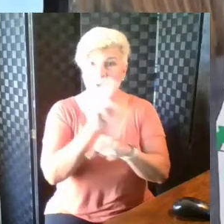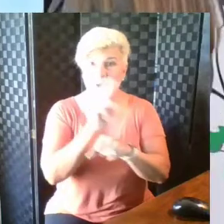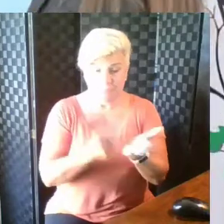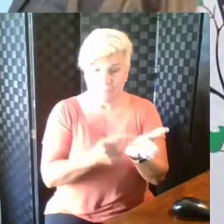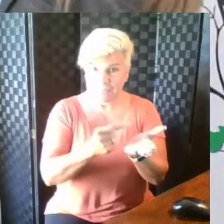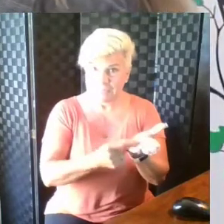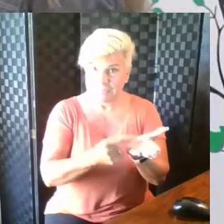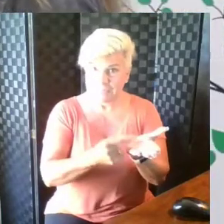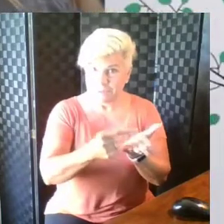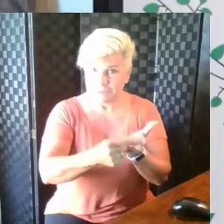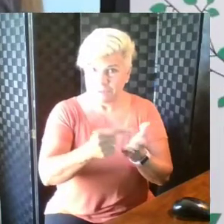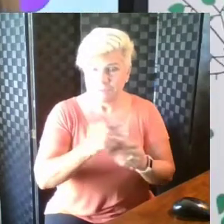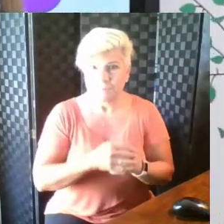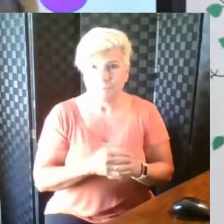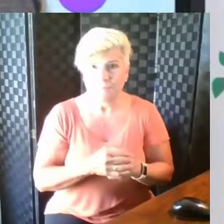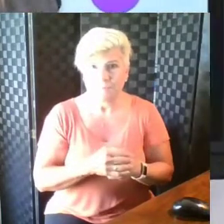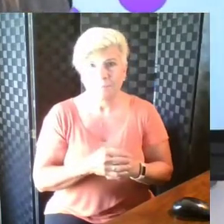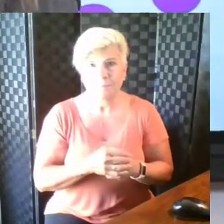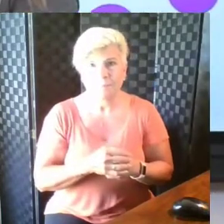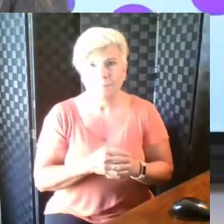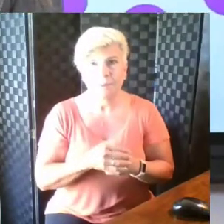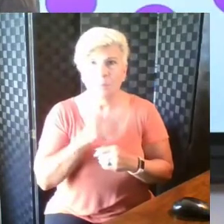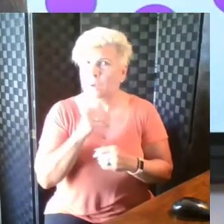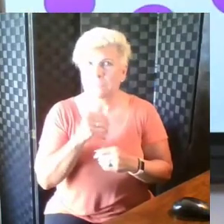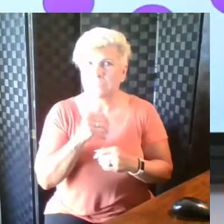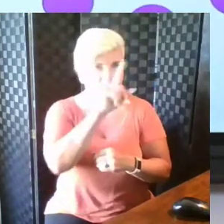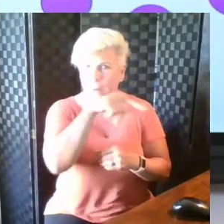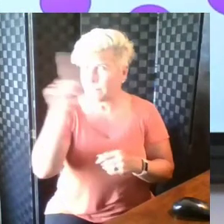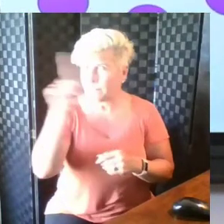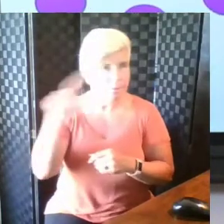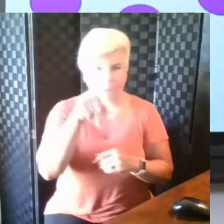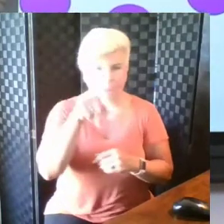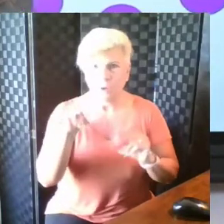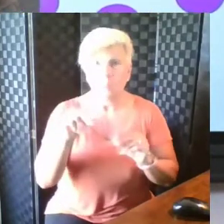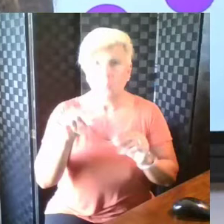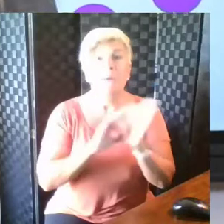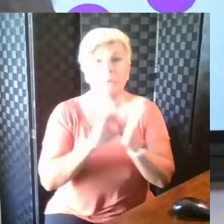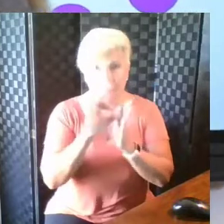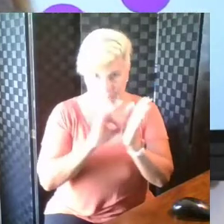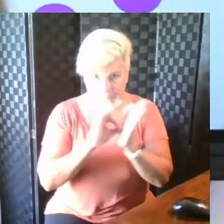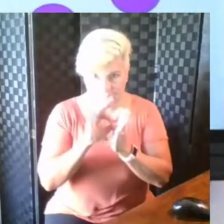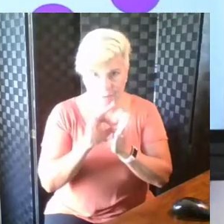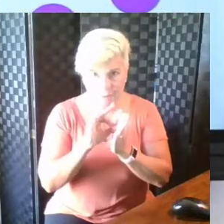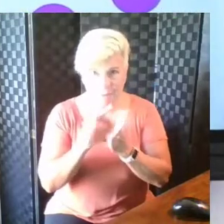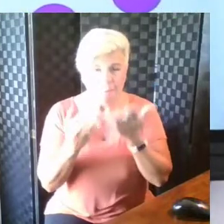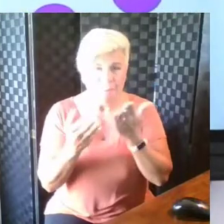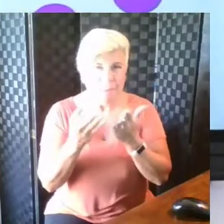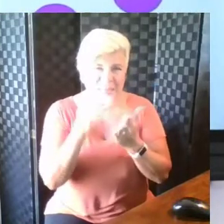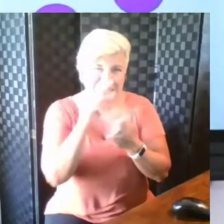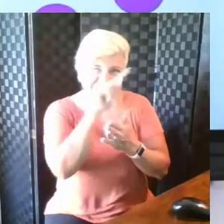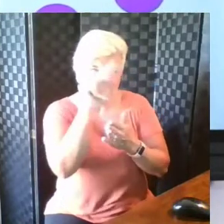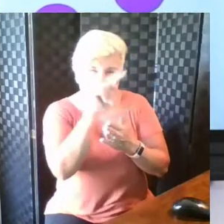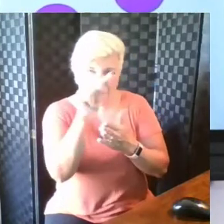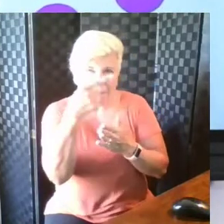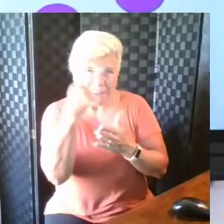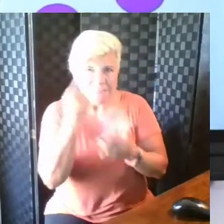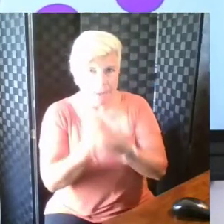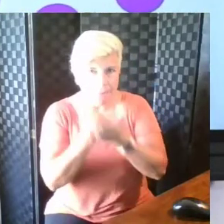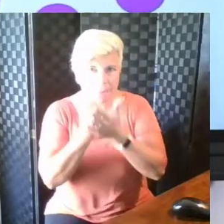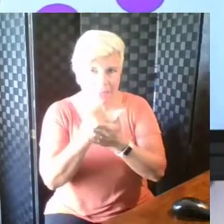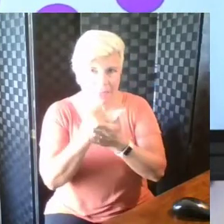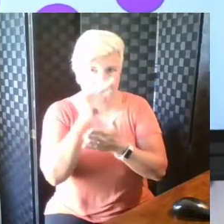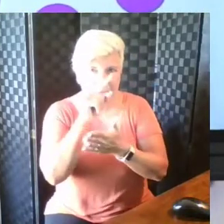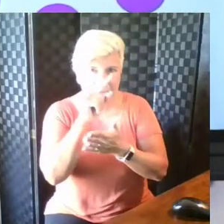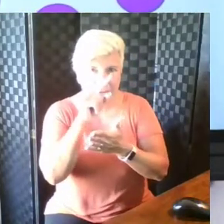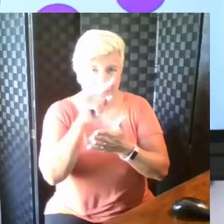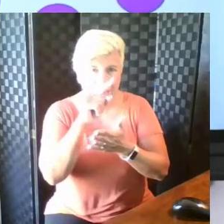counters. So instead of marking them out, we're just going to count them, all right? So I still am probably going to put a little dash, but we won't be hopping back and